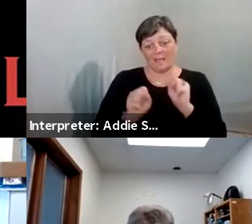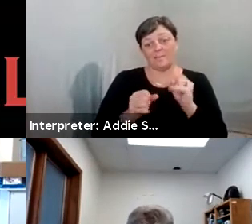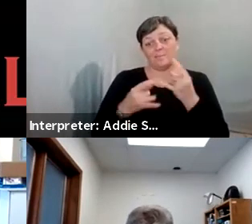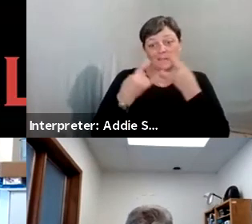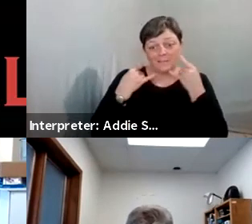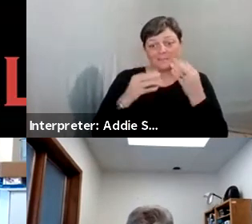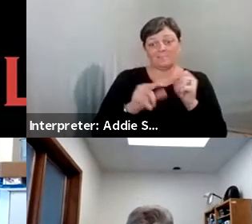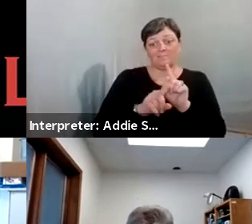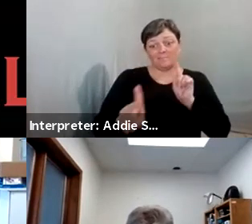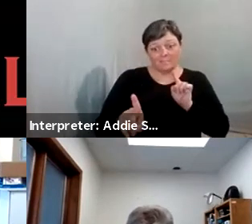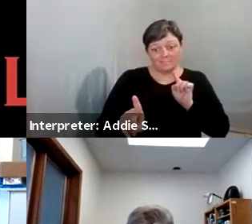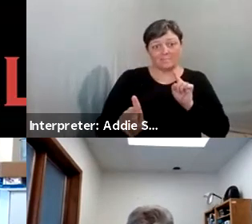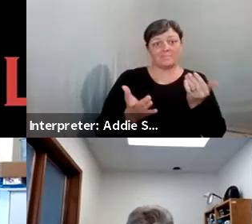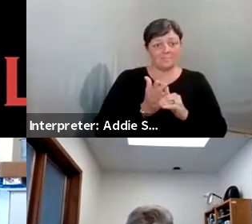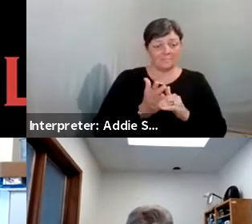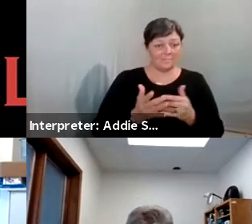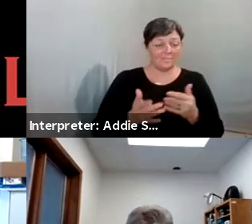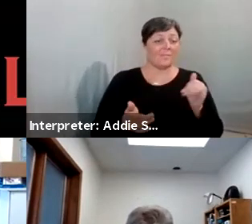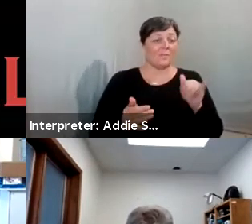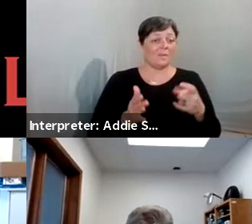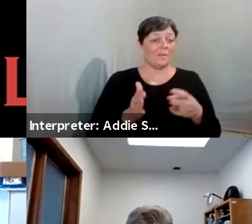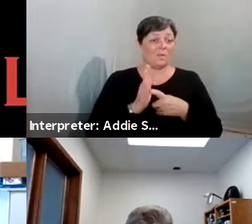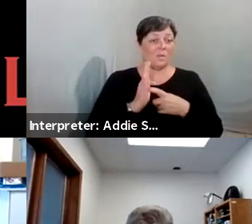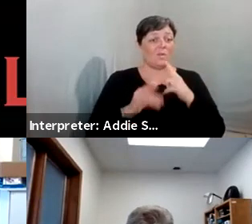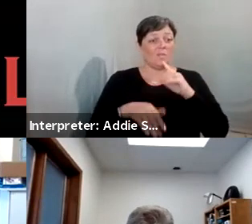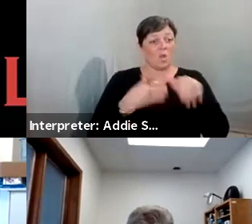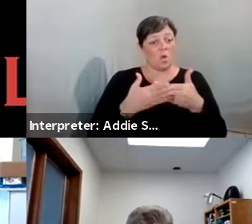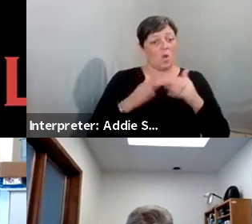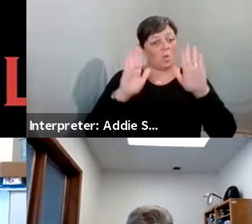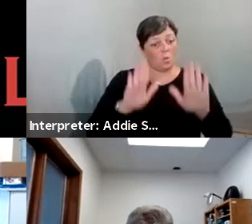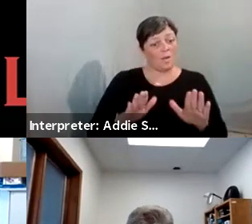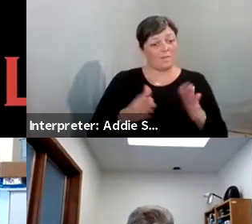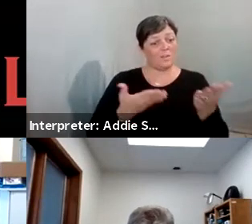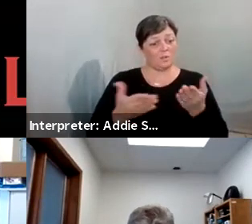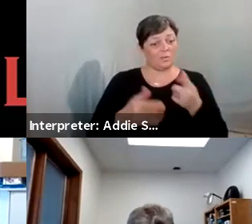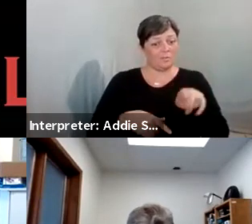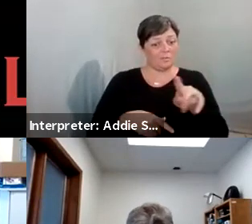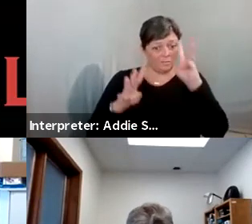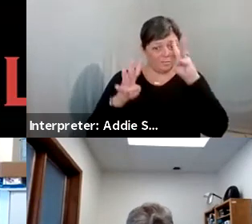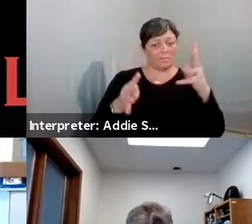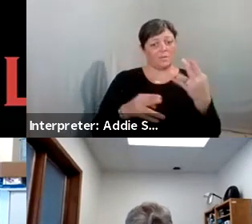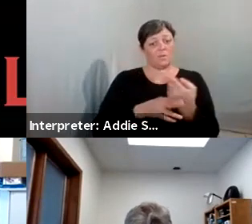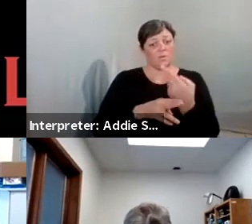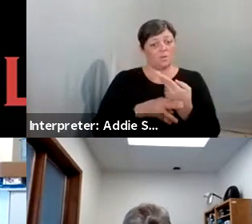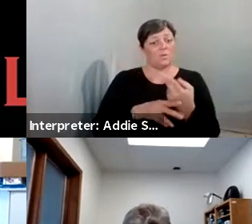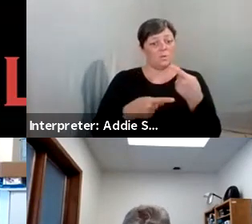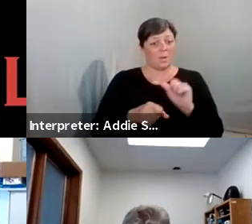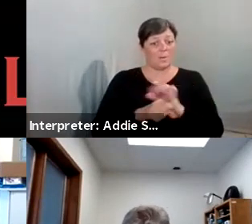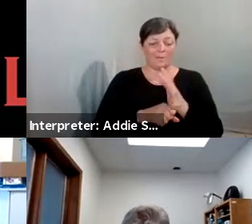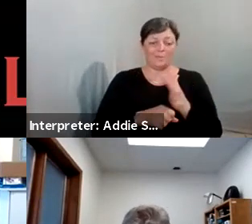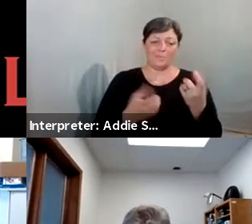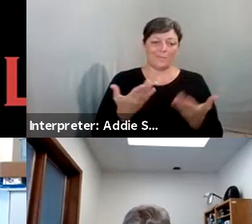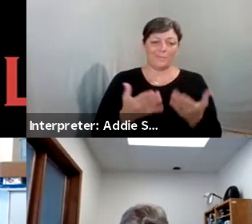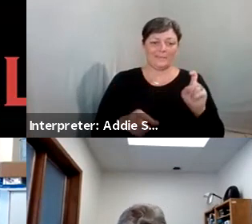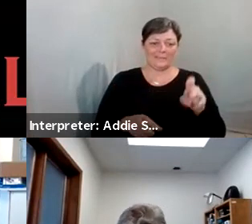social distancing. The need for all the wonderful services that you've all come up with during the pandemic are probably going to be needed for a while.